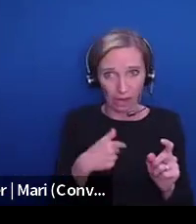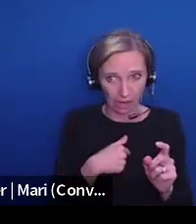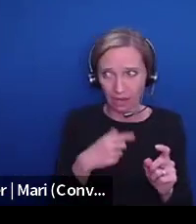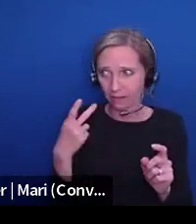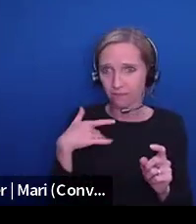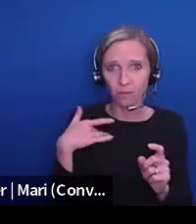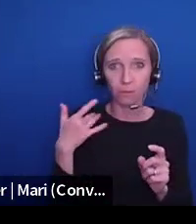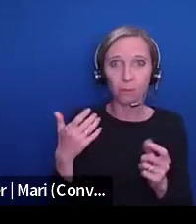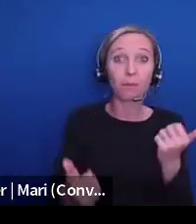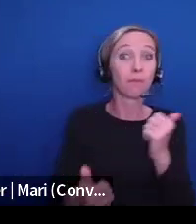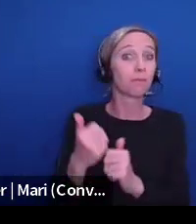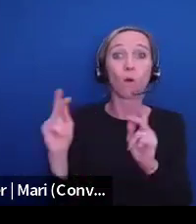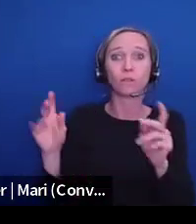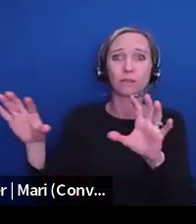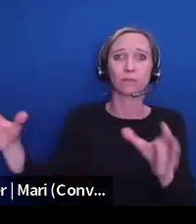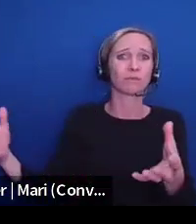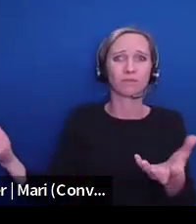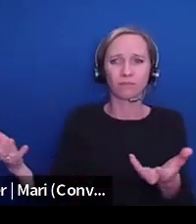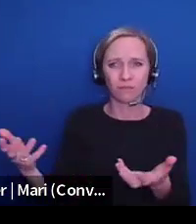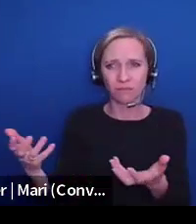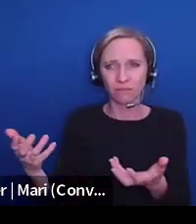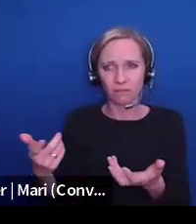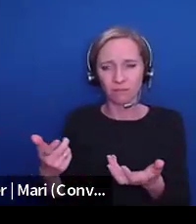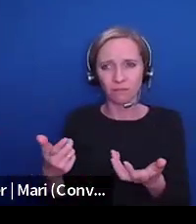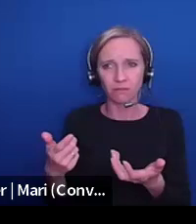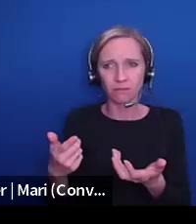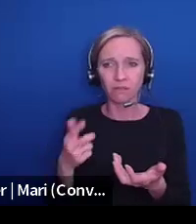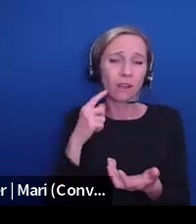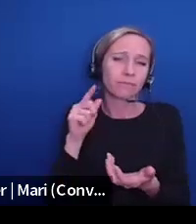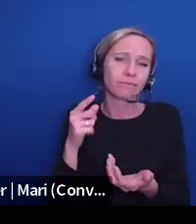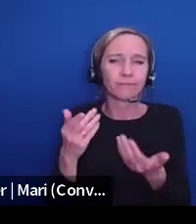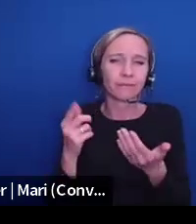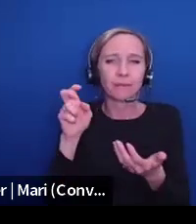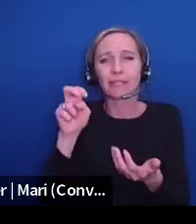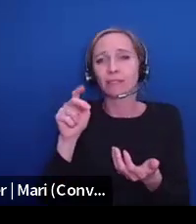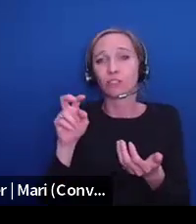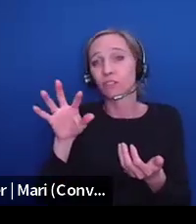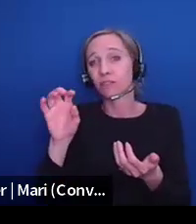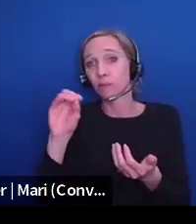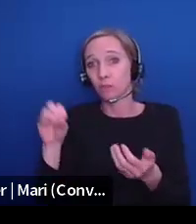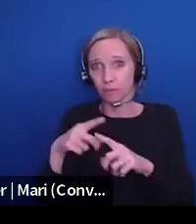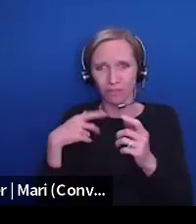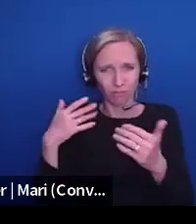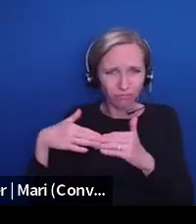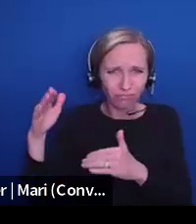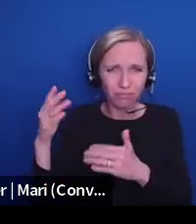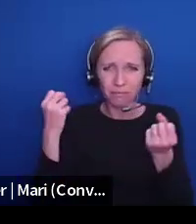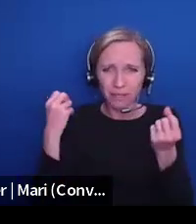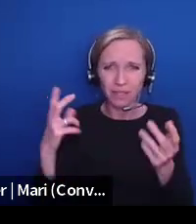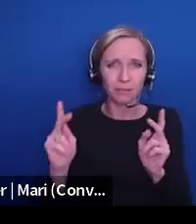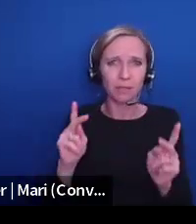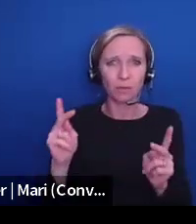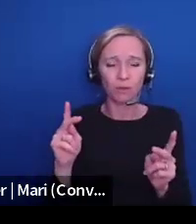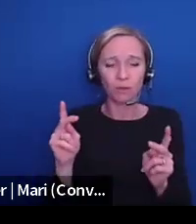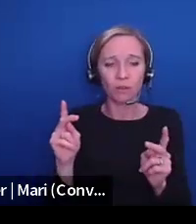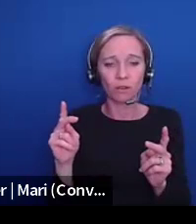vast majority of people, even if it's not the vast majority, if it's just 50%, you know, but it feels like a lot of people,